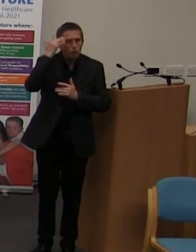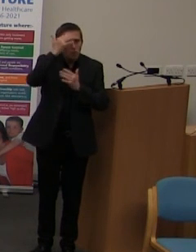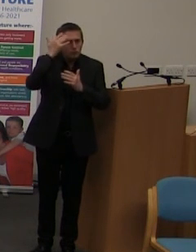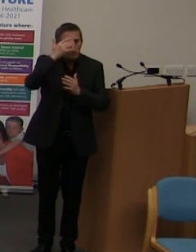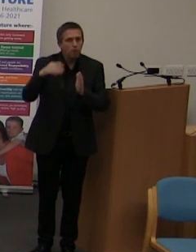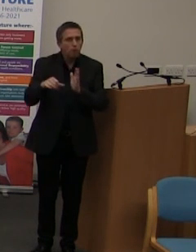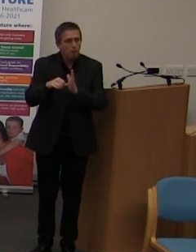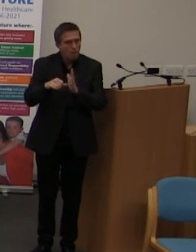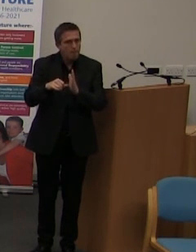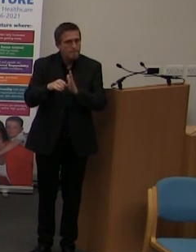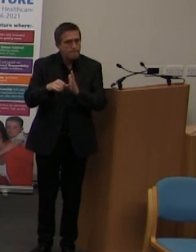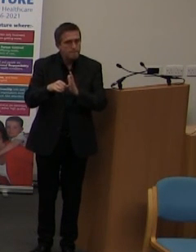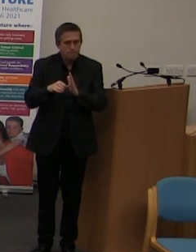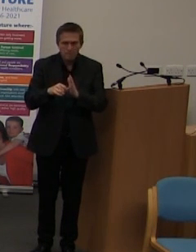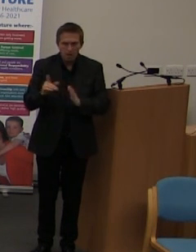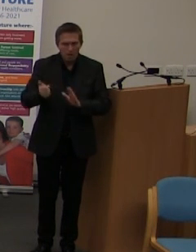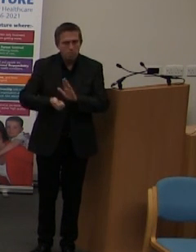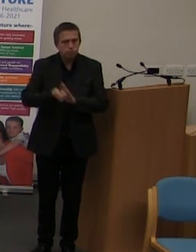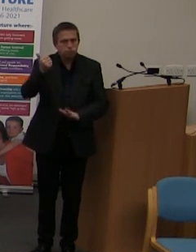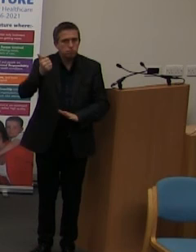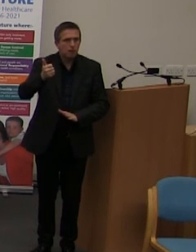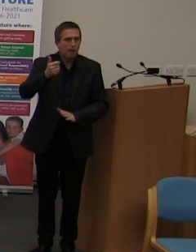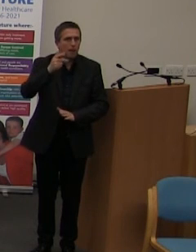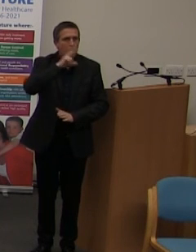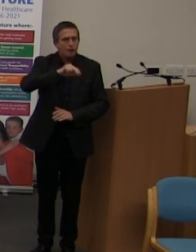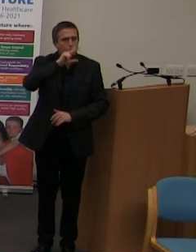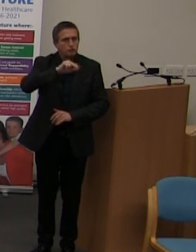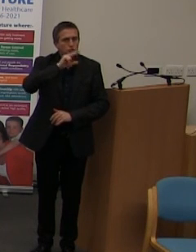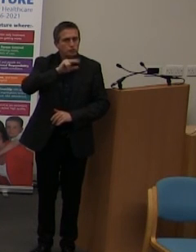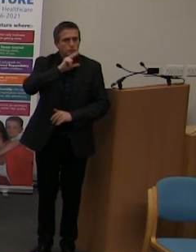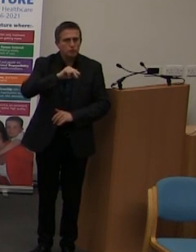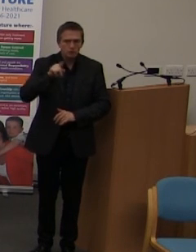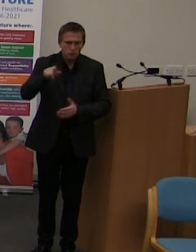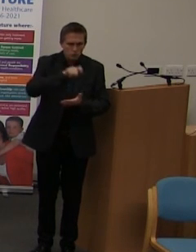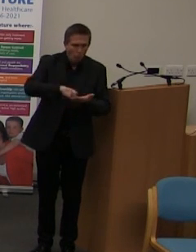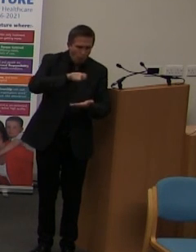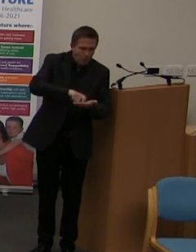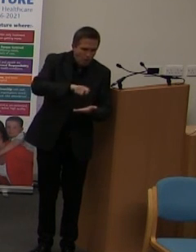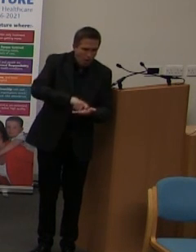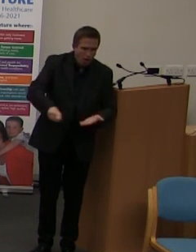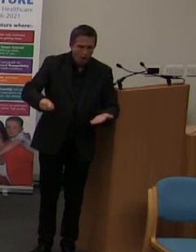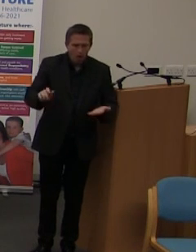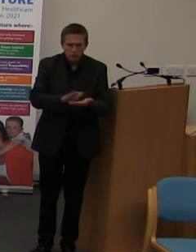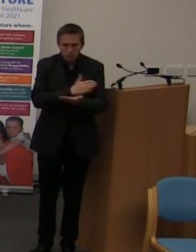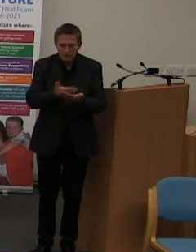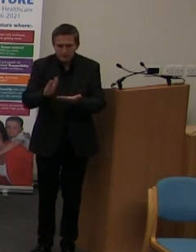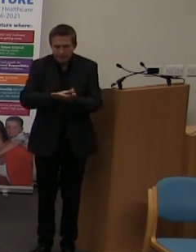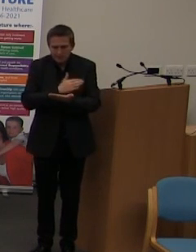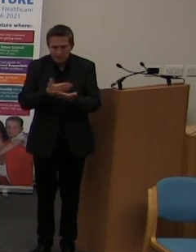she was very gifted in languages, and she was an author and translator and